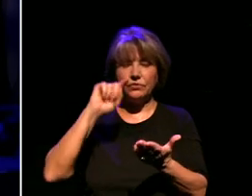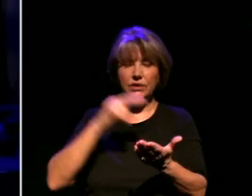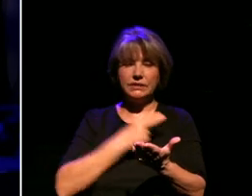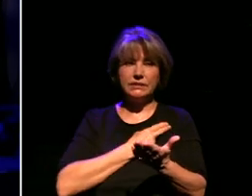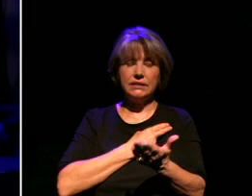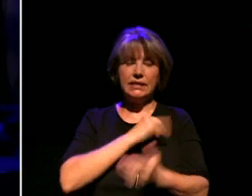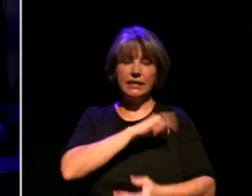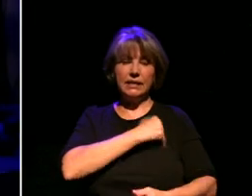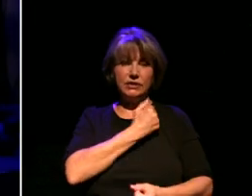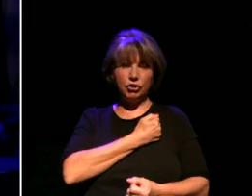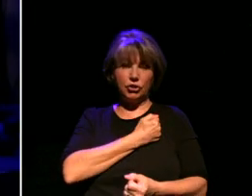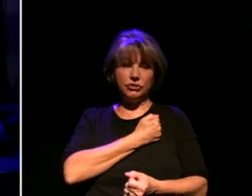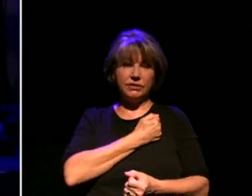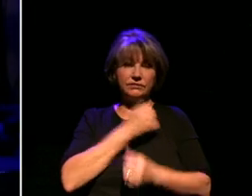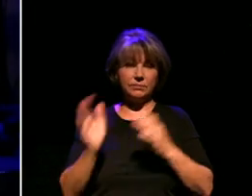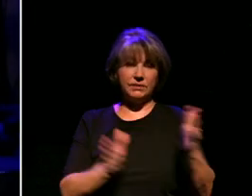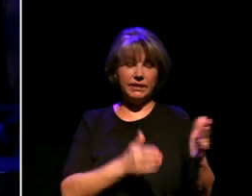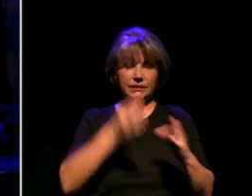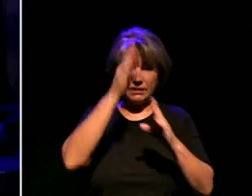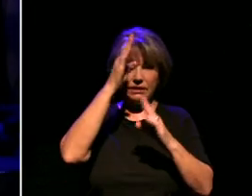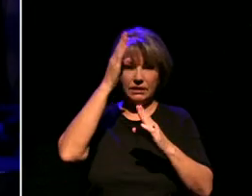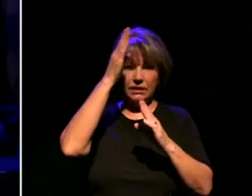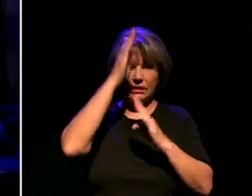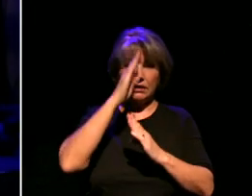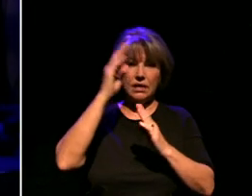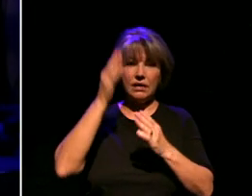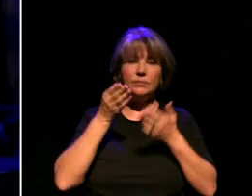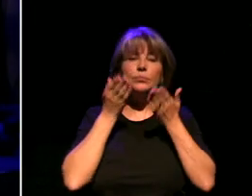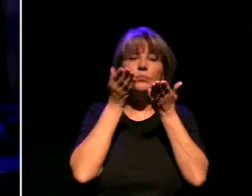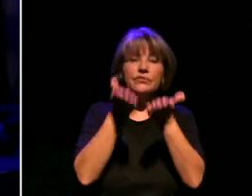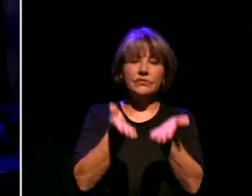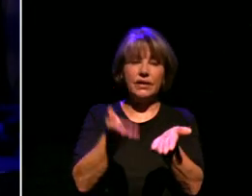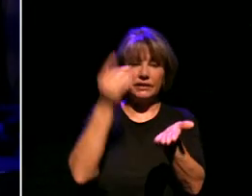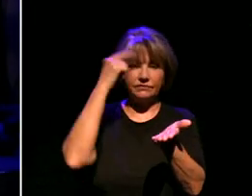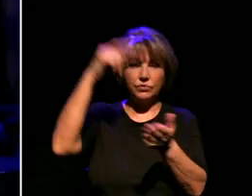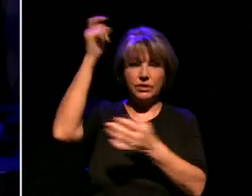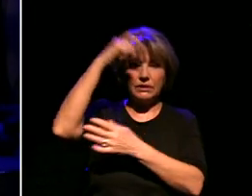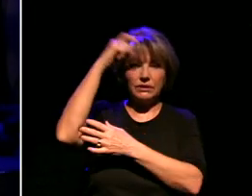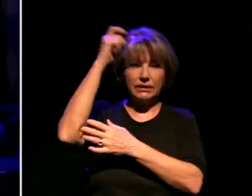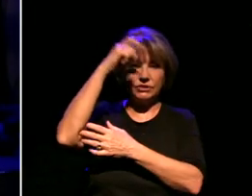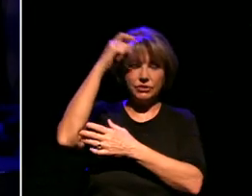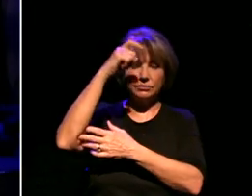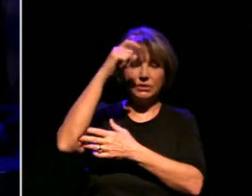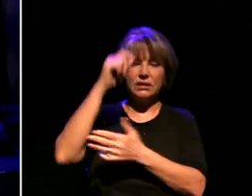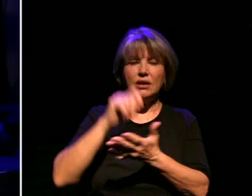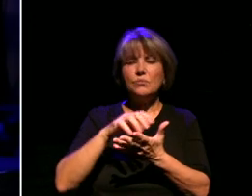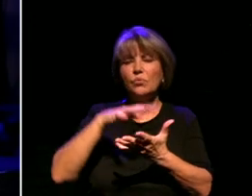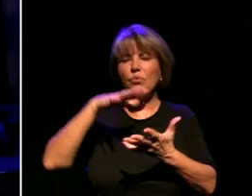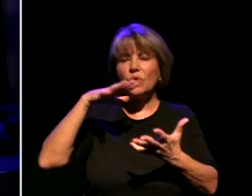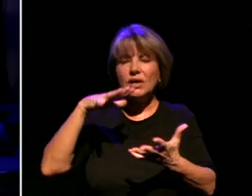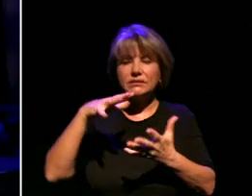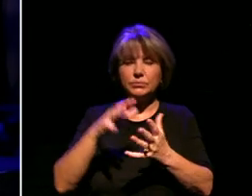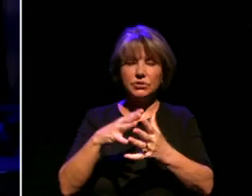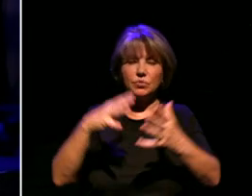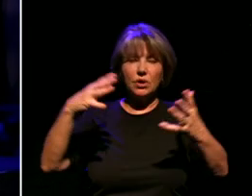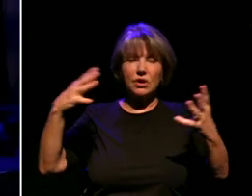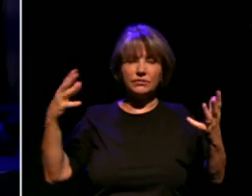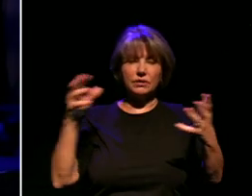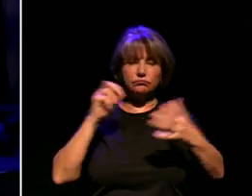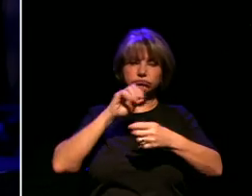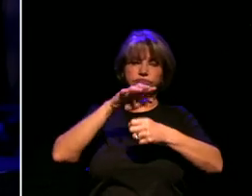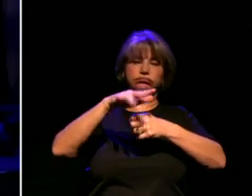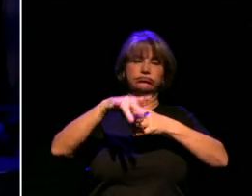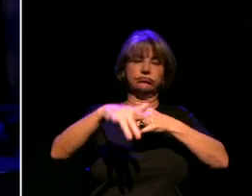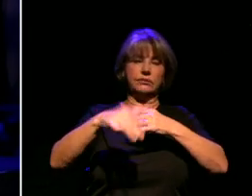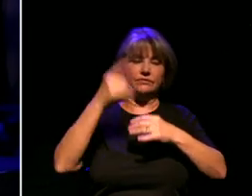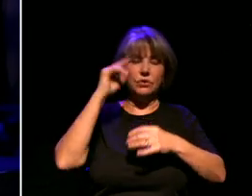Joseph's plan, God provided for Egypt. He provided for them in a prosperous, bountiful way, overflowing